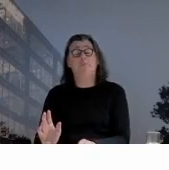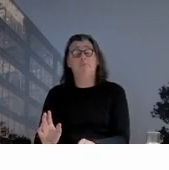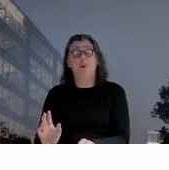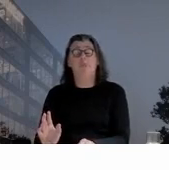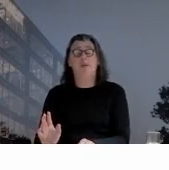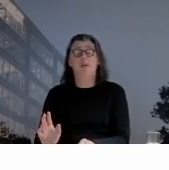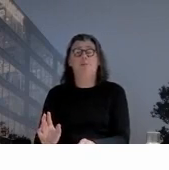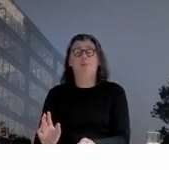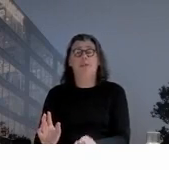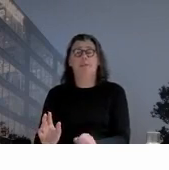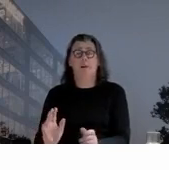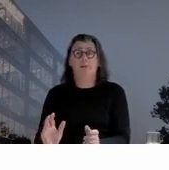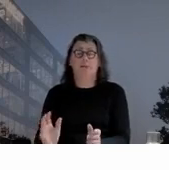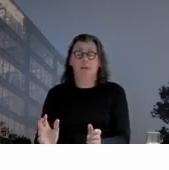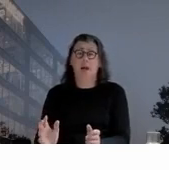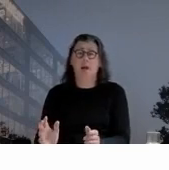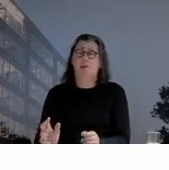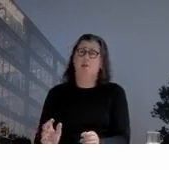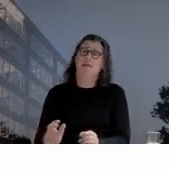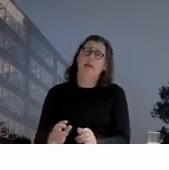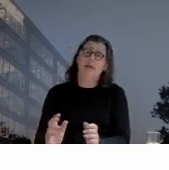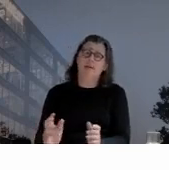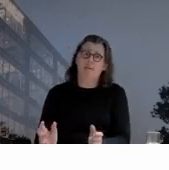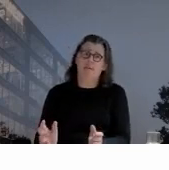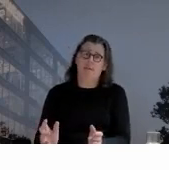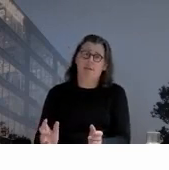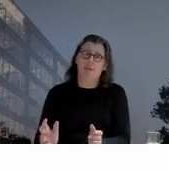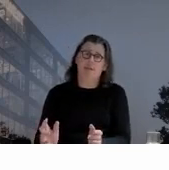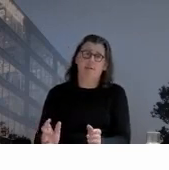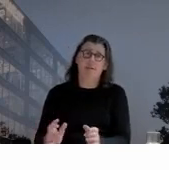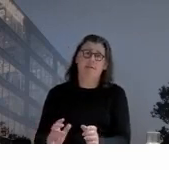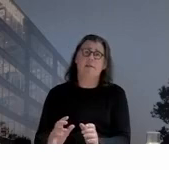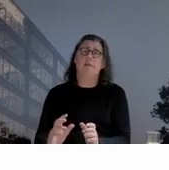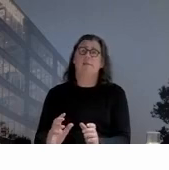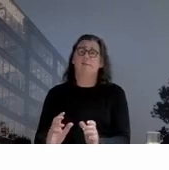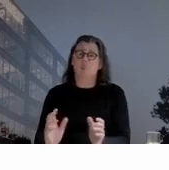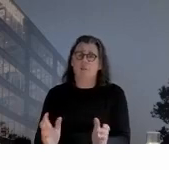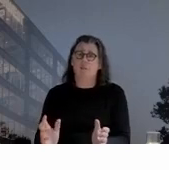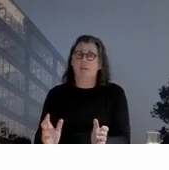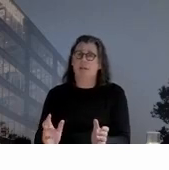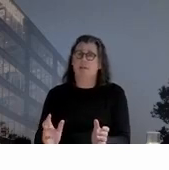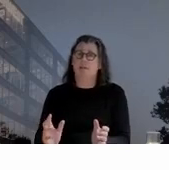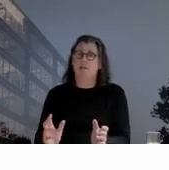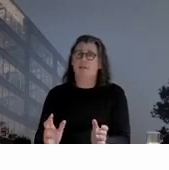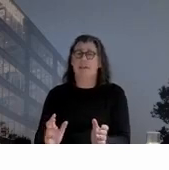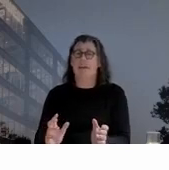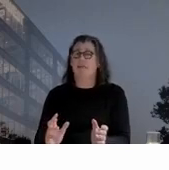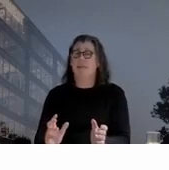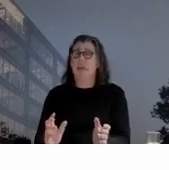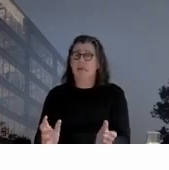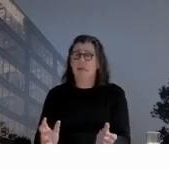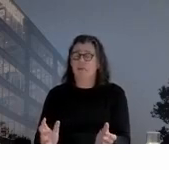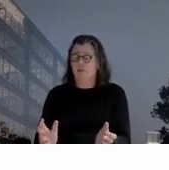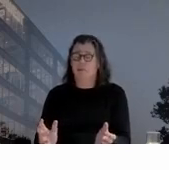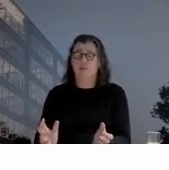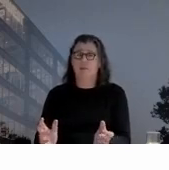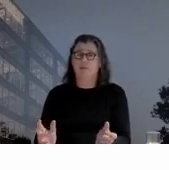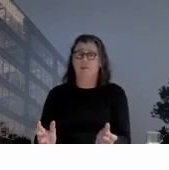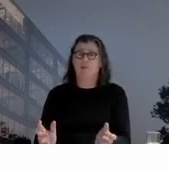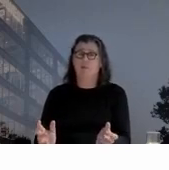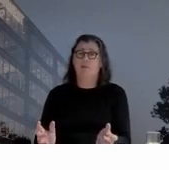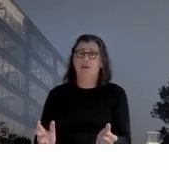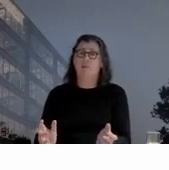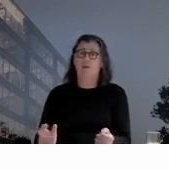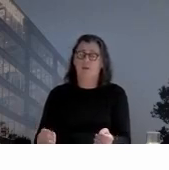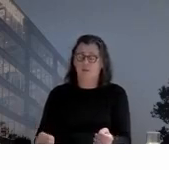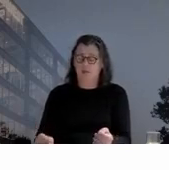that'll probably come from things other than carbon. Energy stability of the grid, responsible energy use, and energy equity between